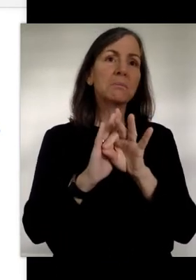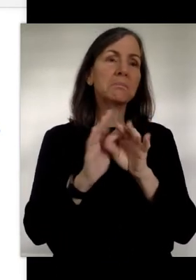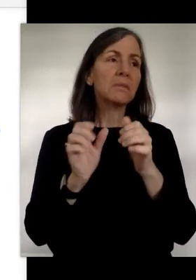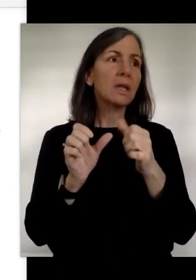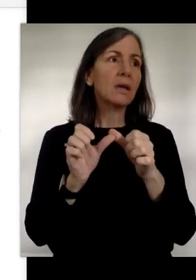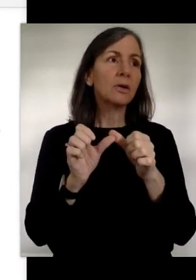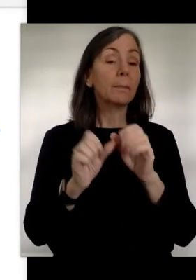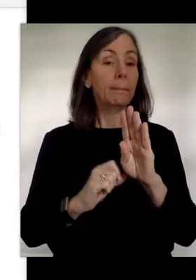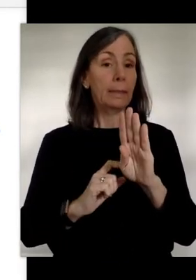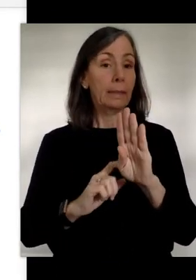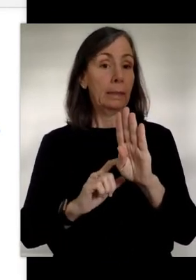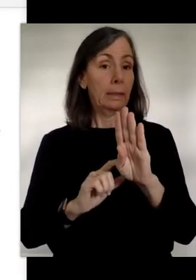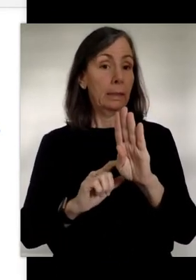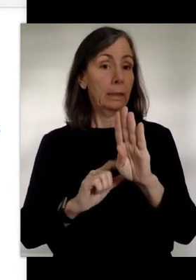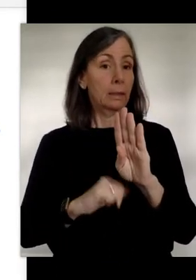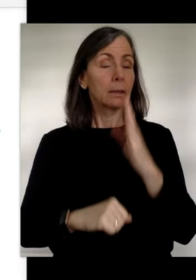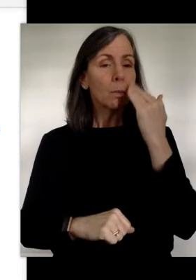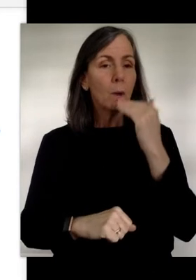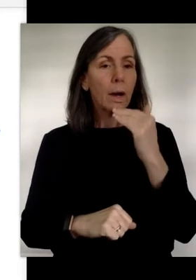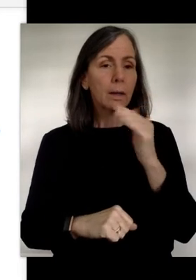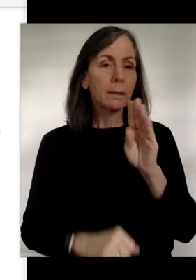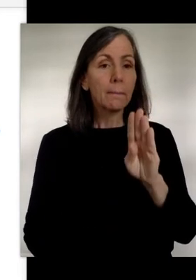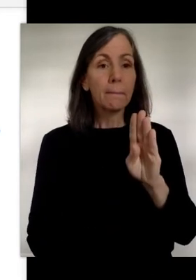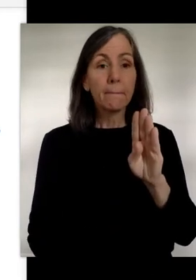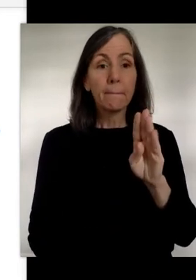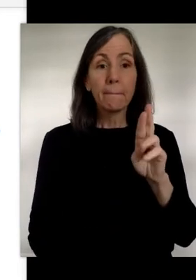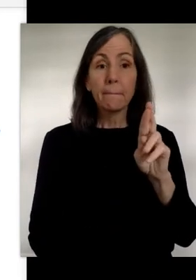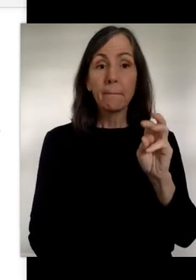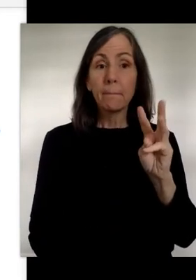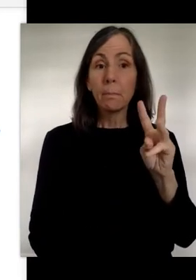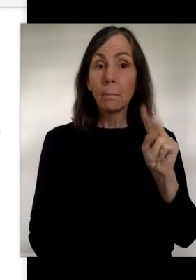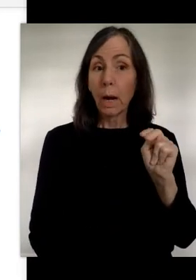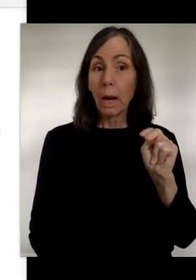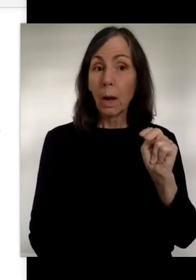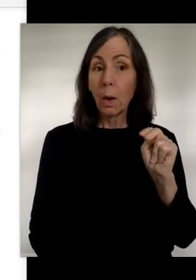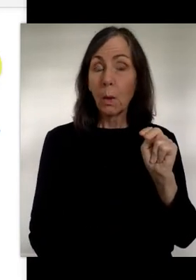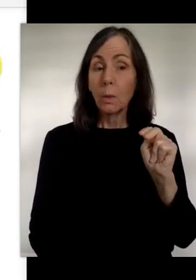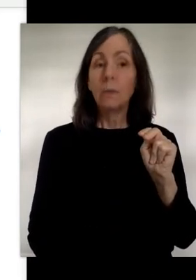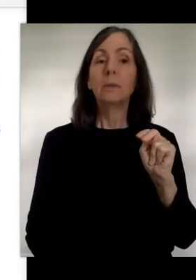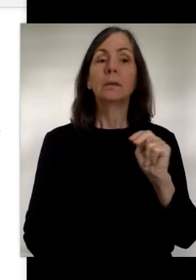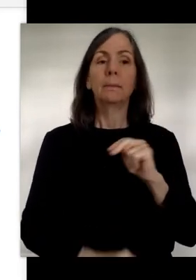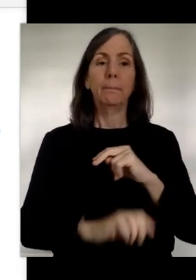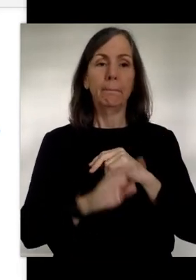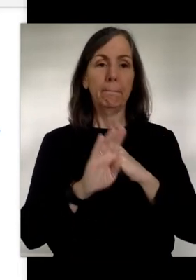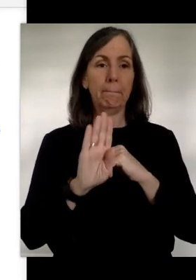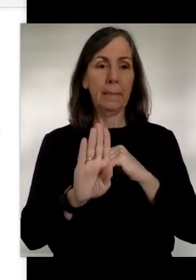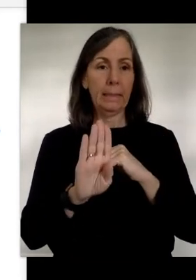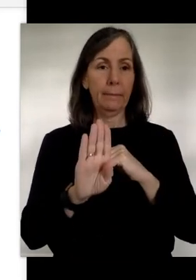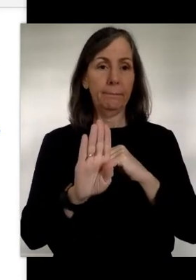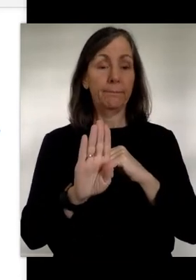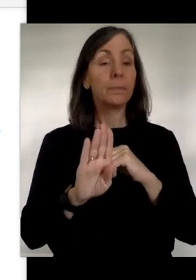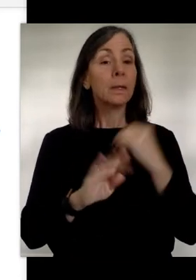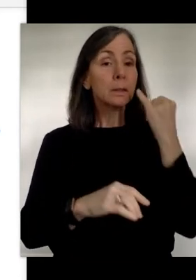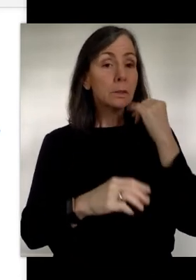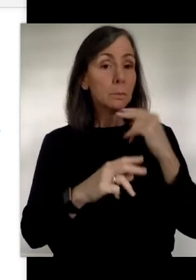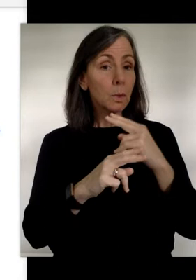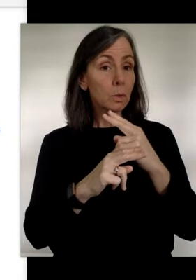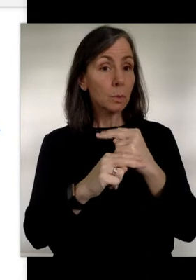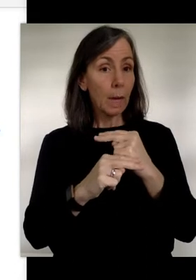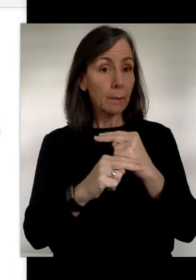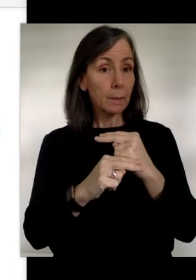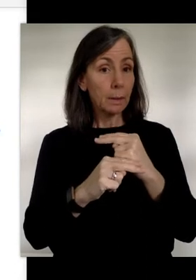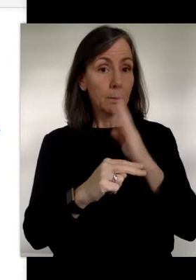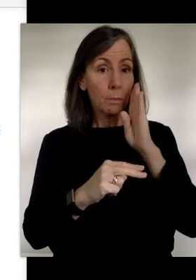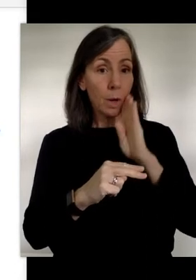B because that's the first letter of brown. So if you have brown fur, we know that you need a capital